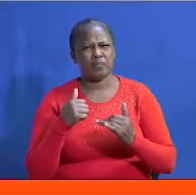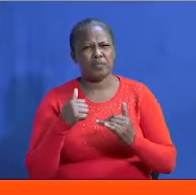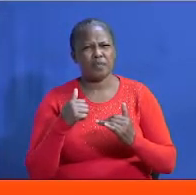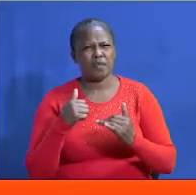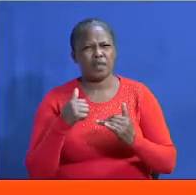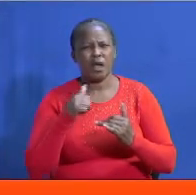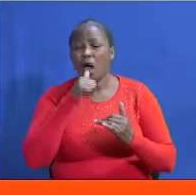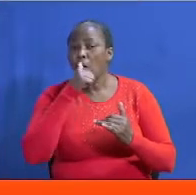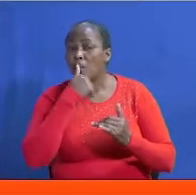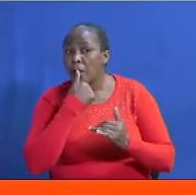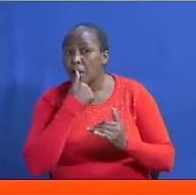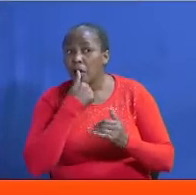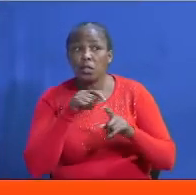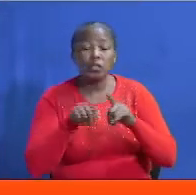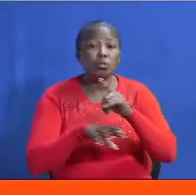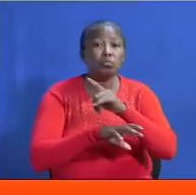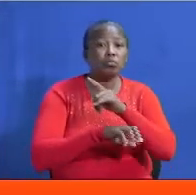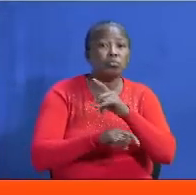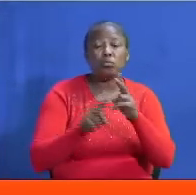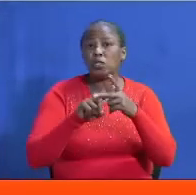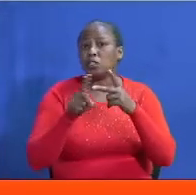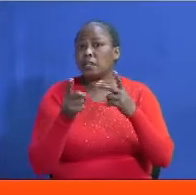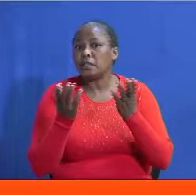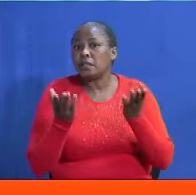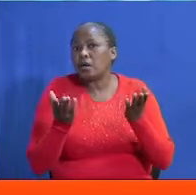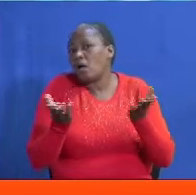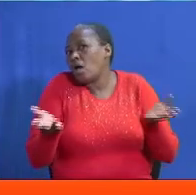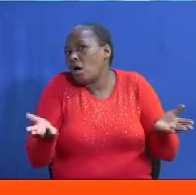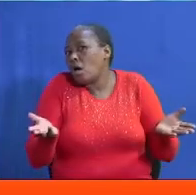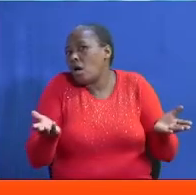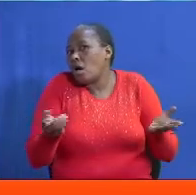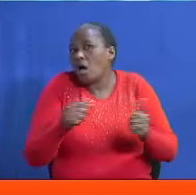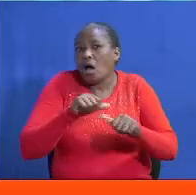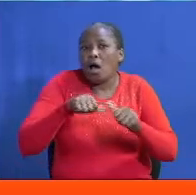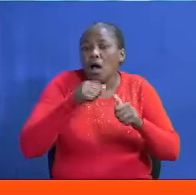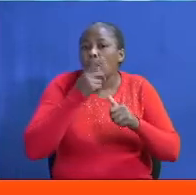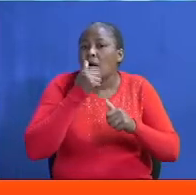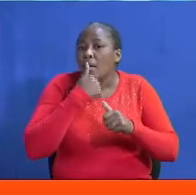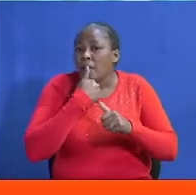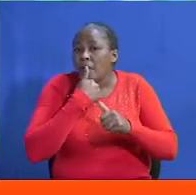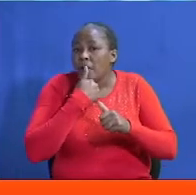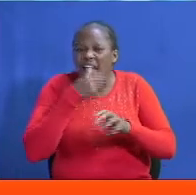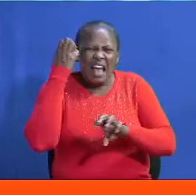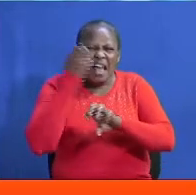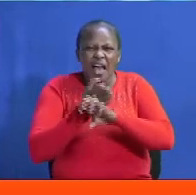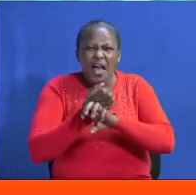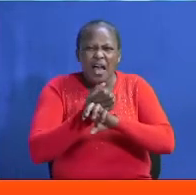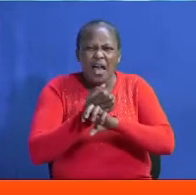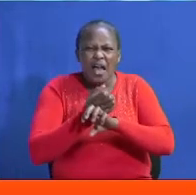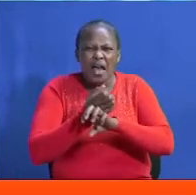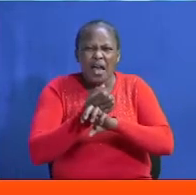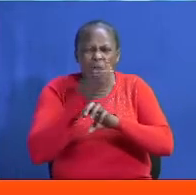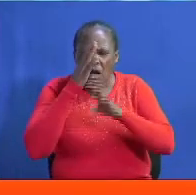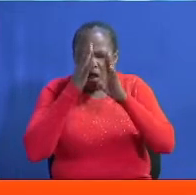Privacy, hackers, and now the cost of implementation. Mm, okay, about privacy, like, it's very difficult for someone to